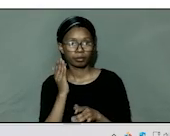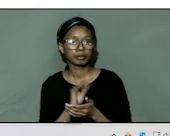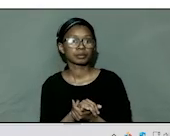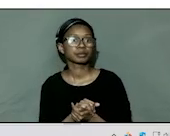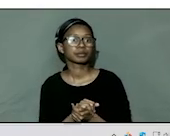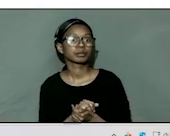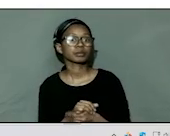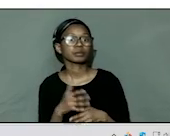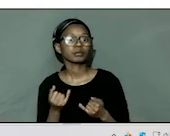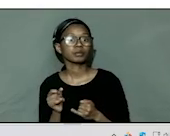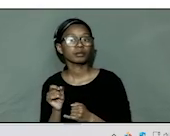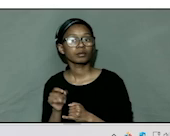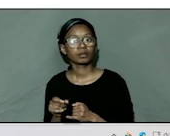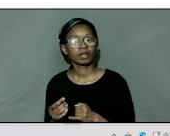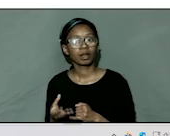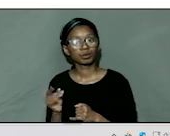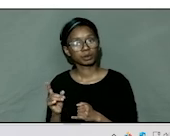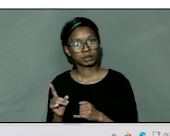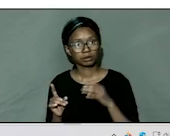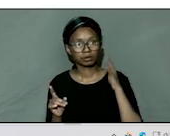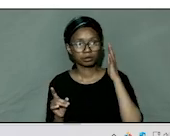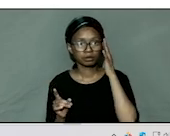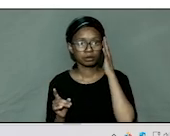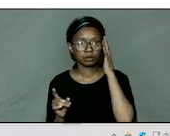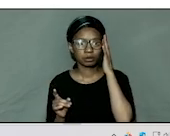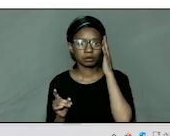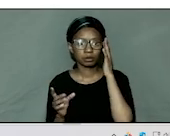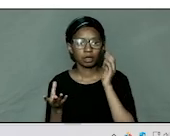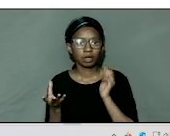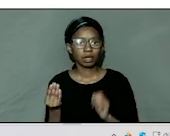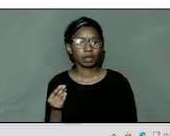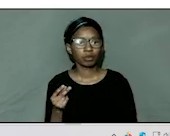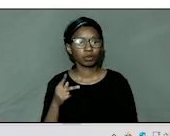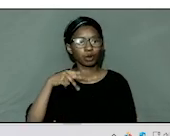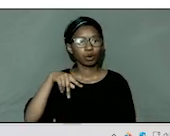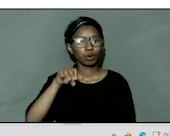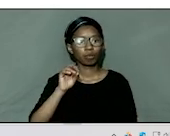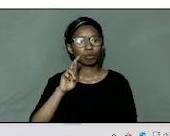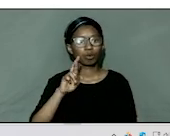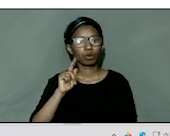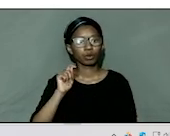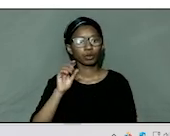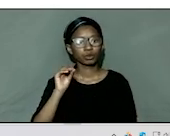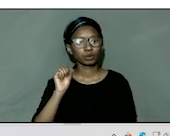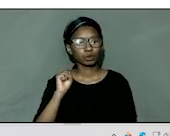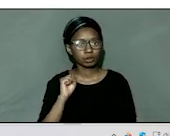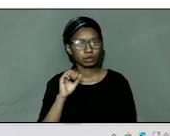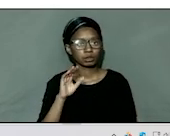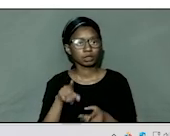So now here we have what? The Potos and the Lumas. I know you are familiar with this one. Ne?